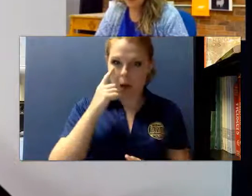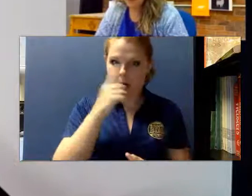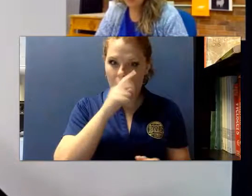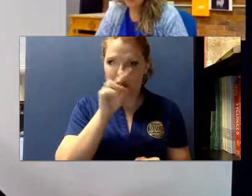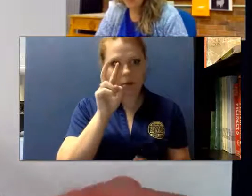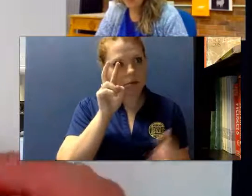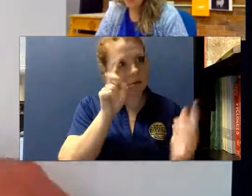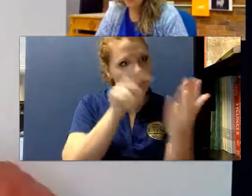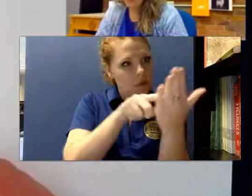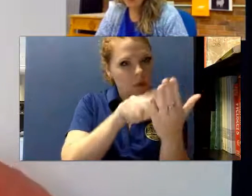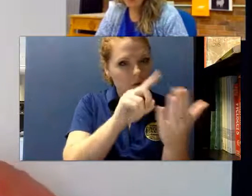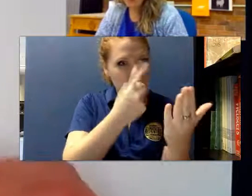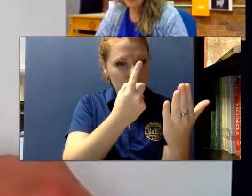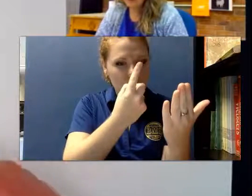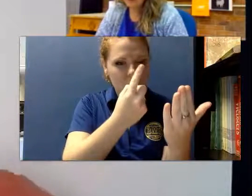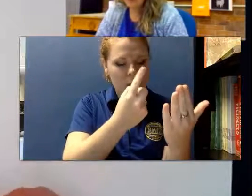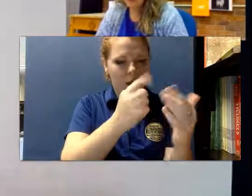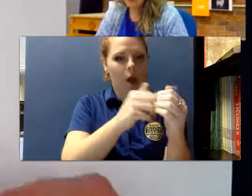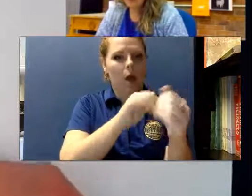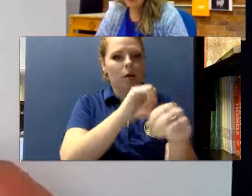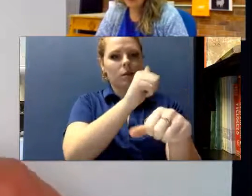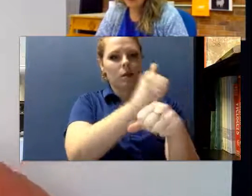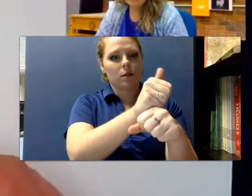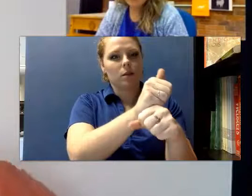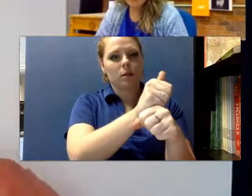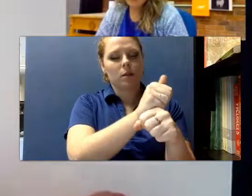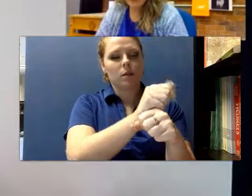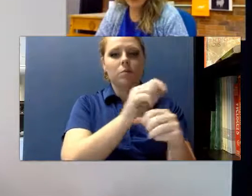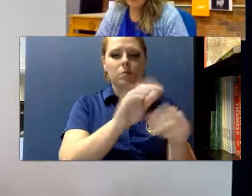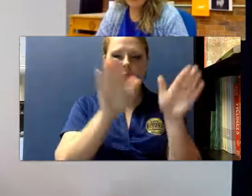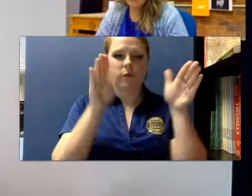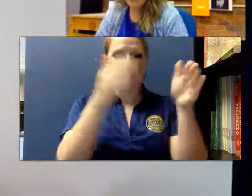drawn to first, and now the way that I've set this up made